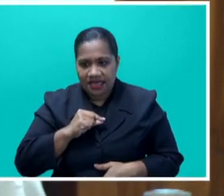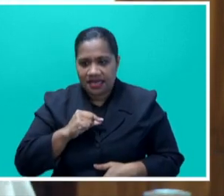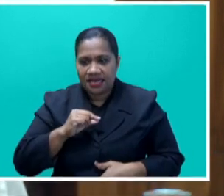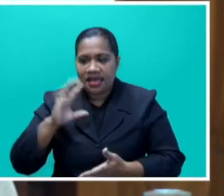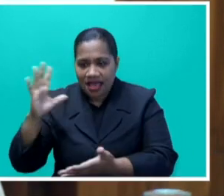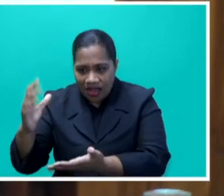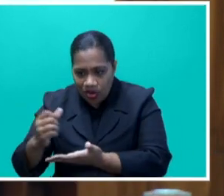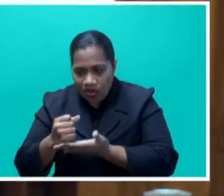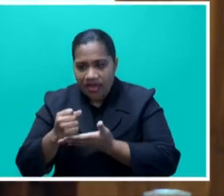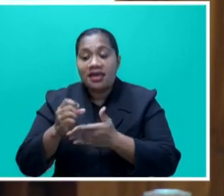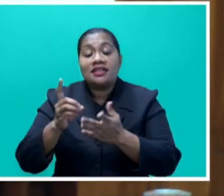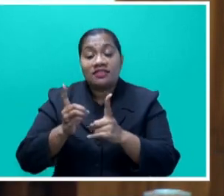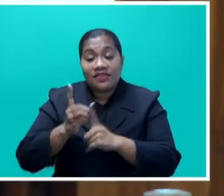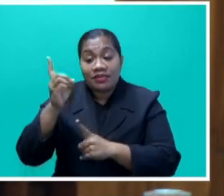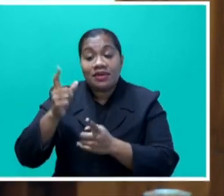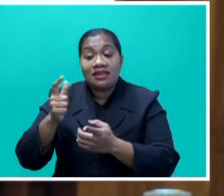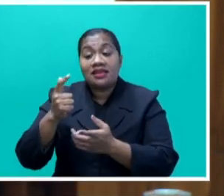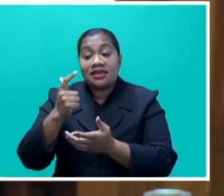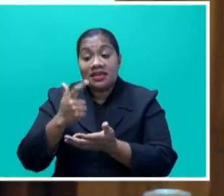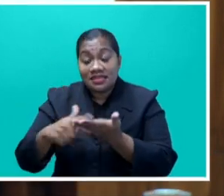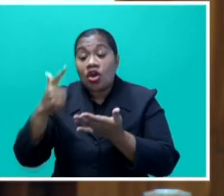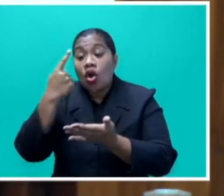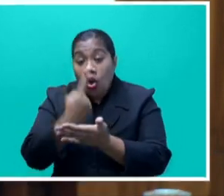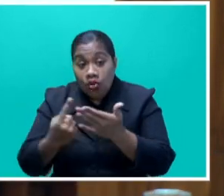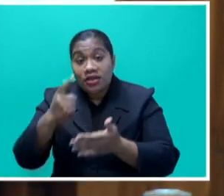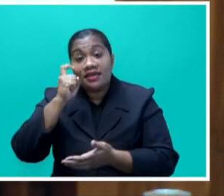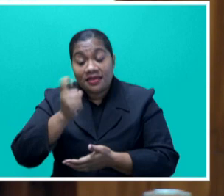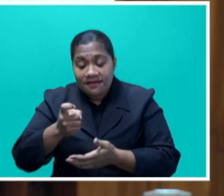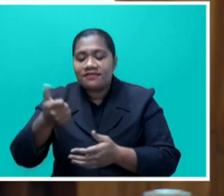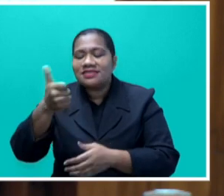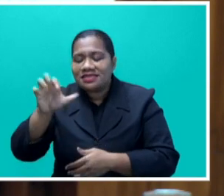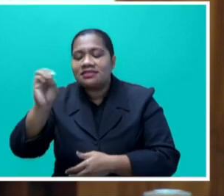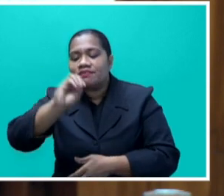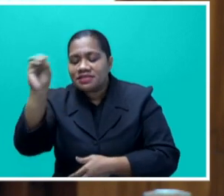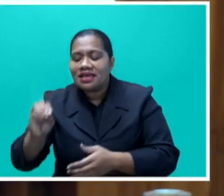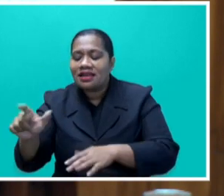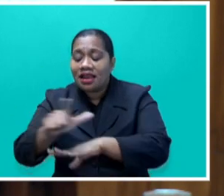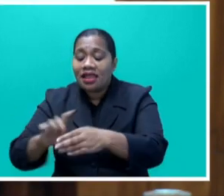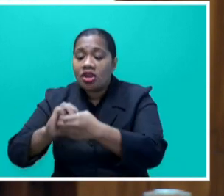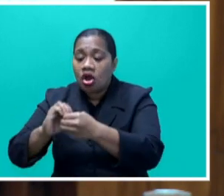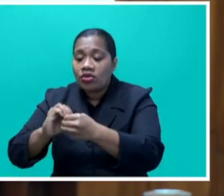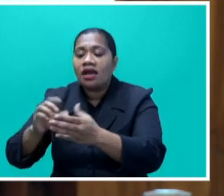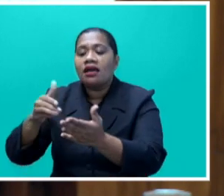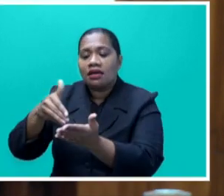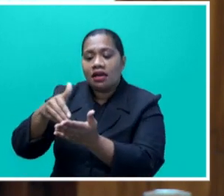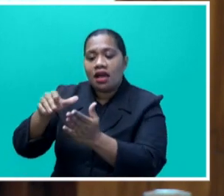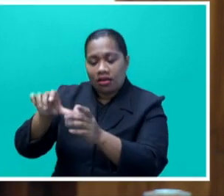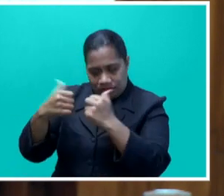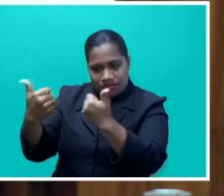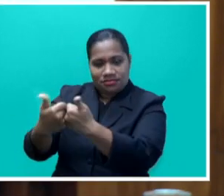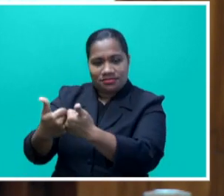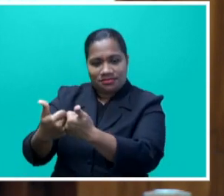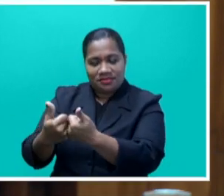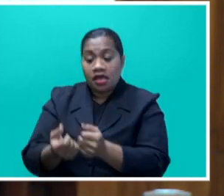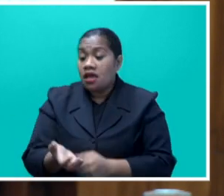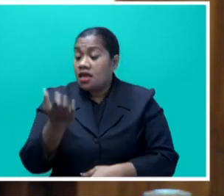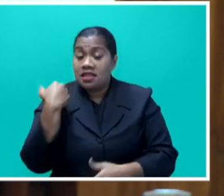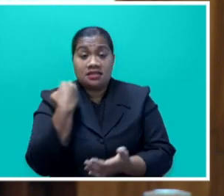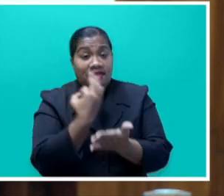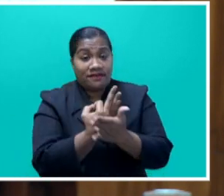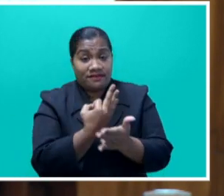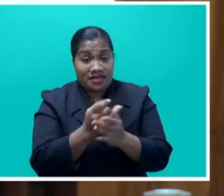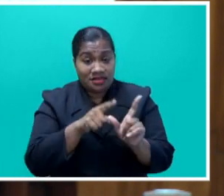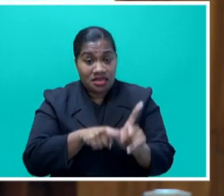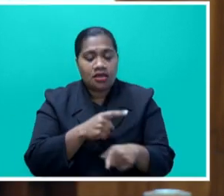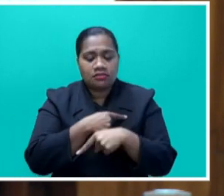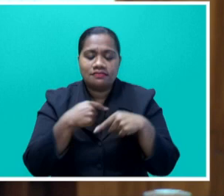when 60% of landowners give their consent. Mr. Speaker, sir, in the last financial year, we have